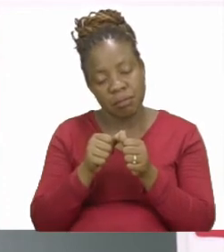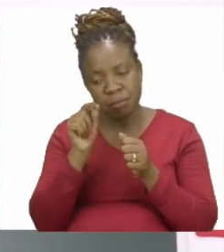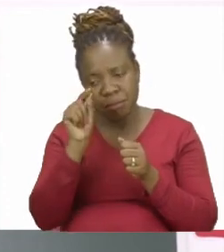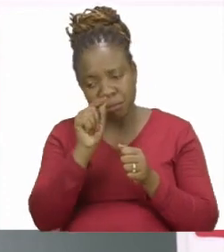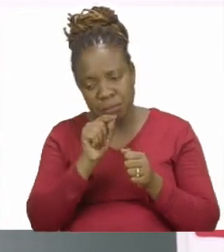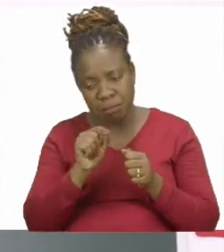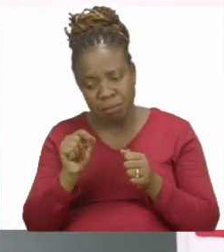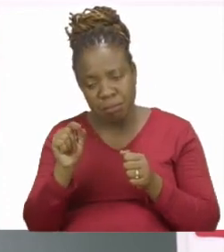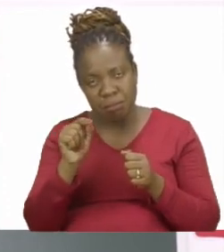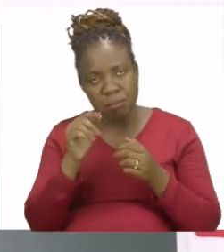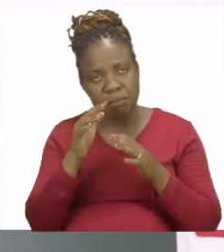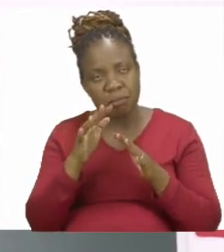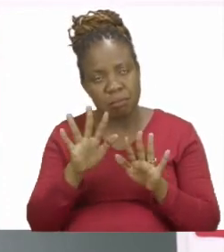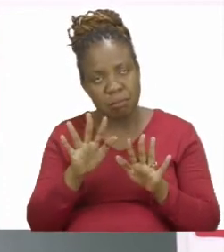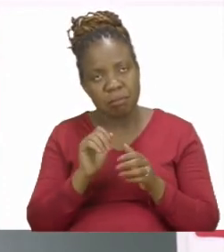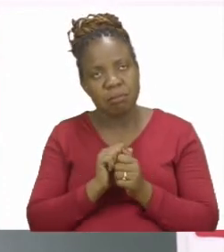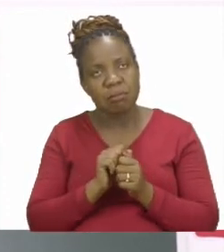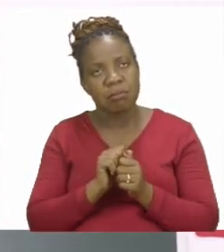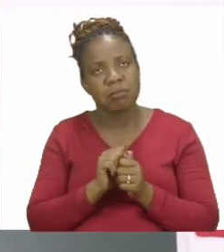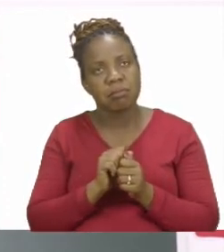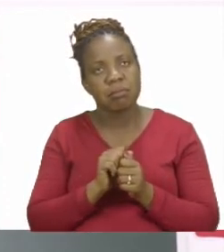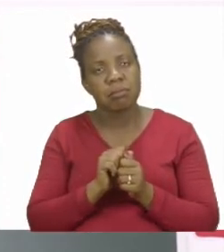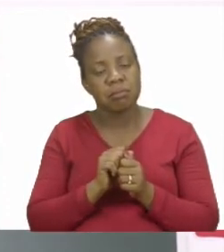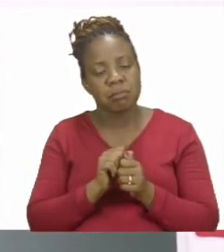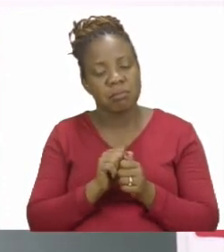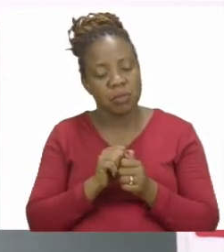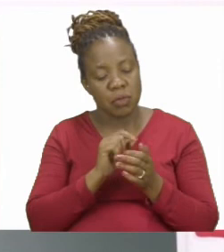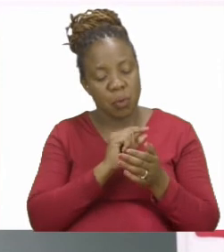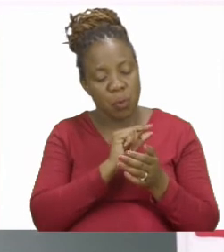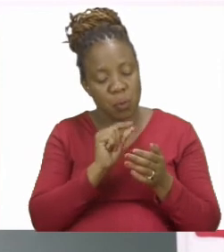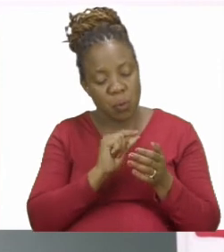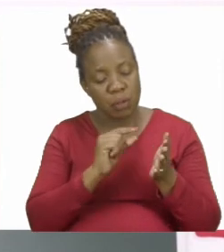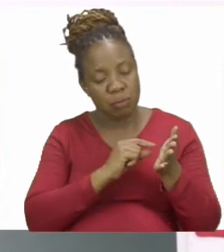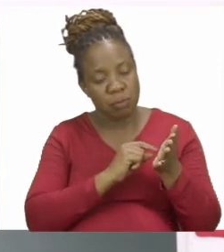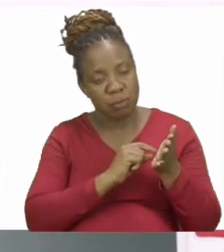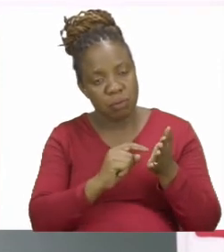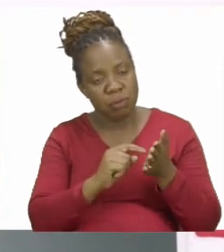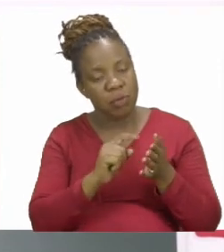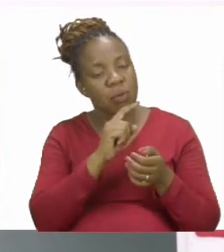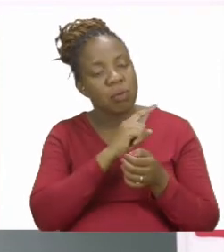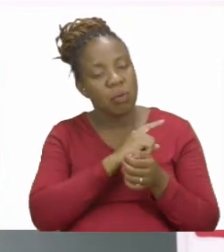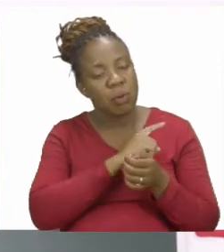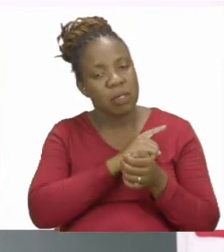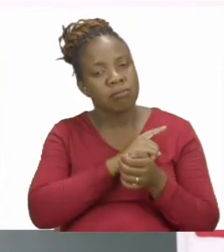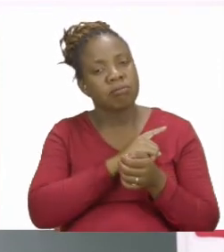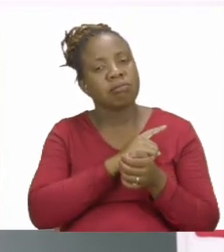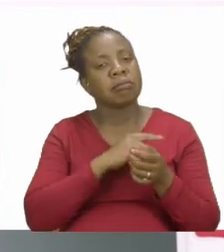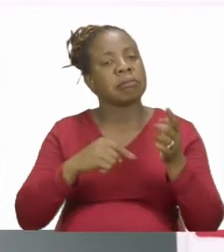circling, you need to make sure that you scratch out the word so that you don't have to look for the same word